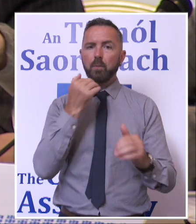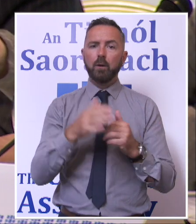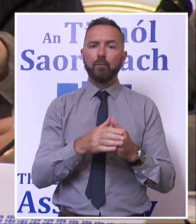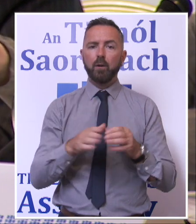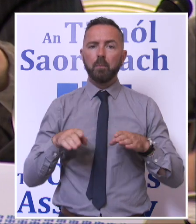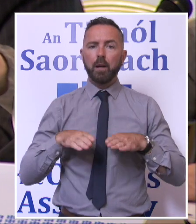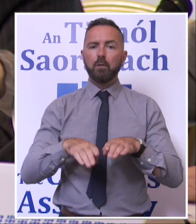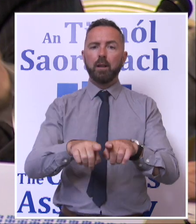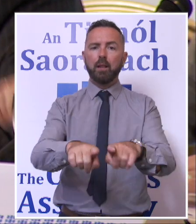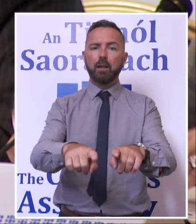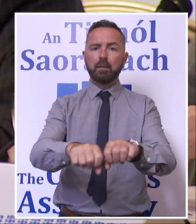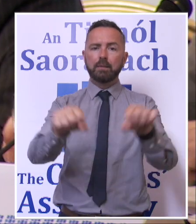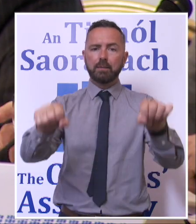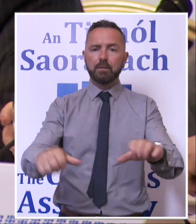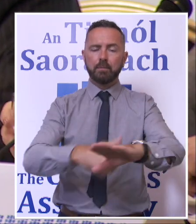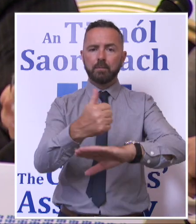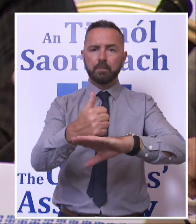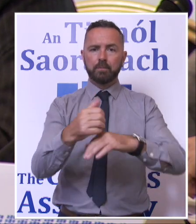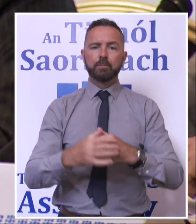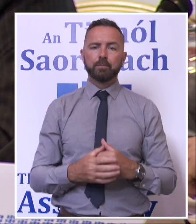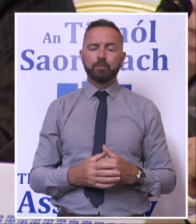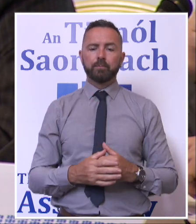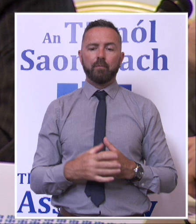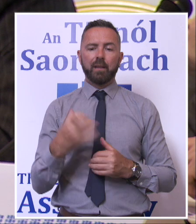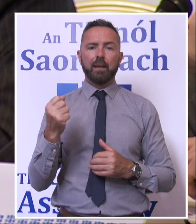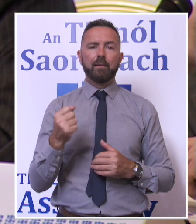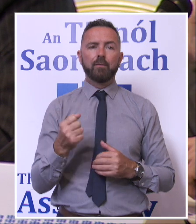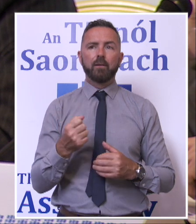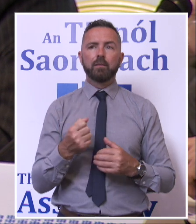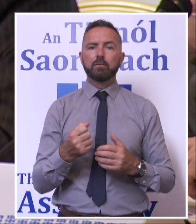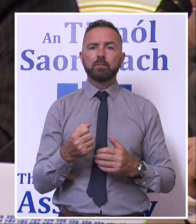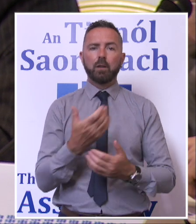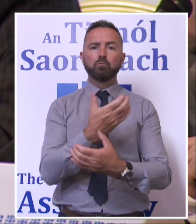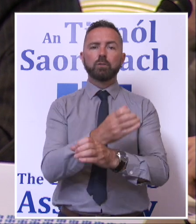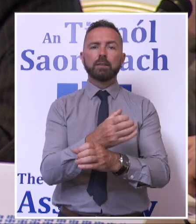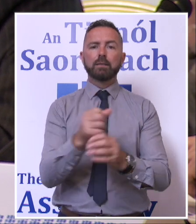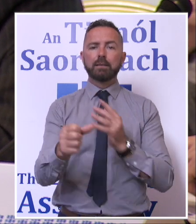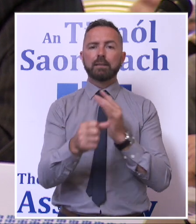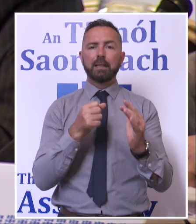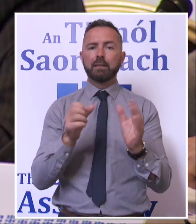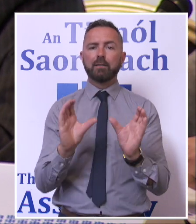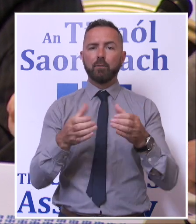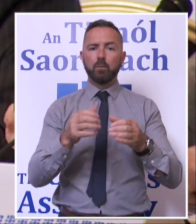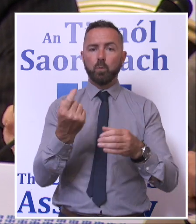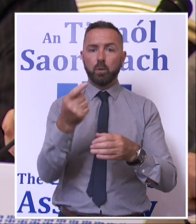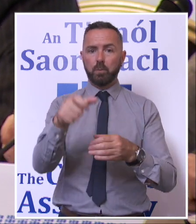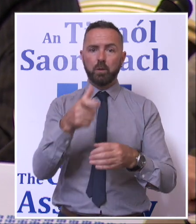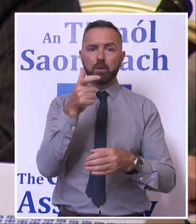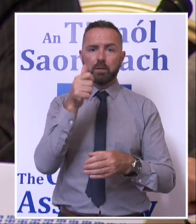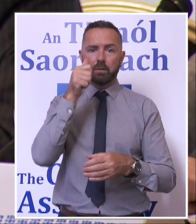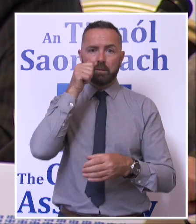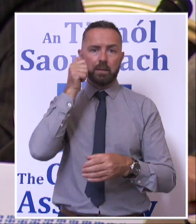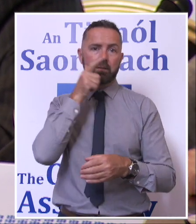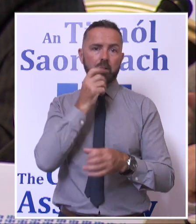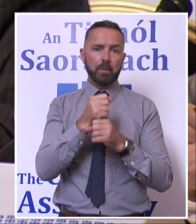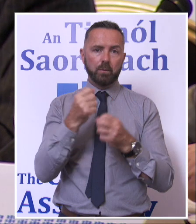parallel mechanisms and structures. So there's a regional skills forum. So, one of the speakers yesterday talked about they really want to invest in